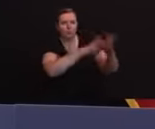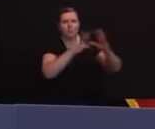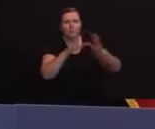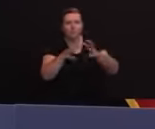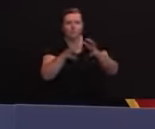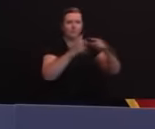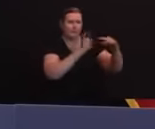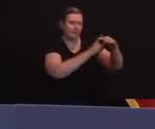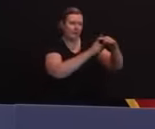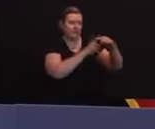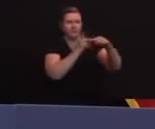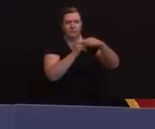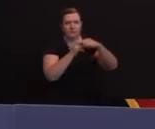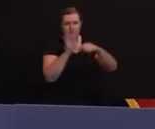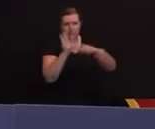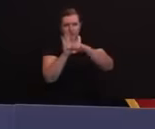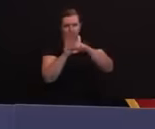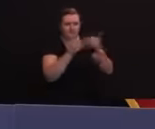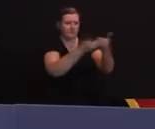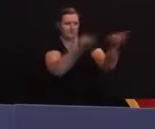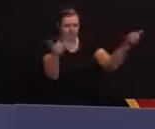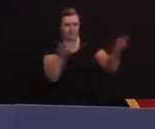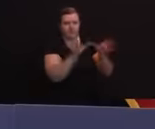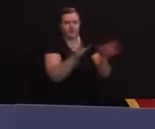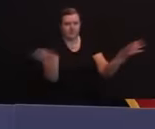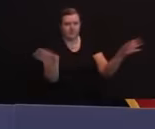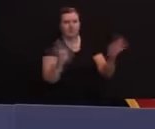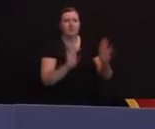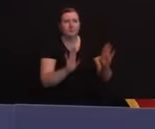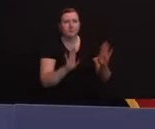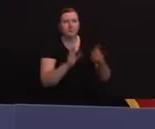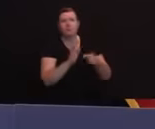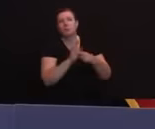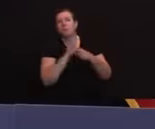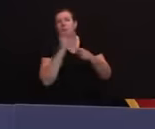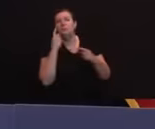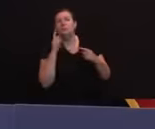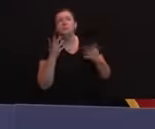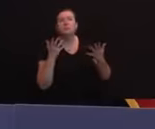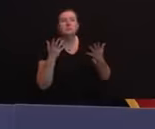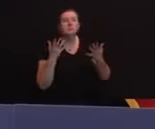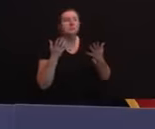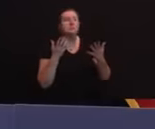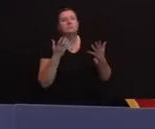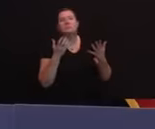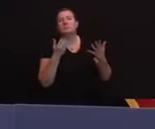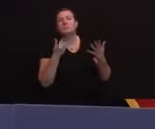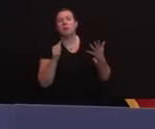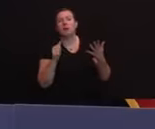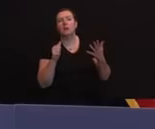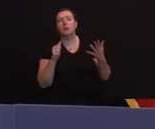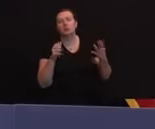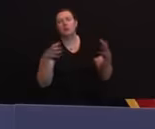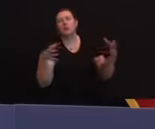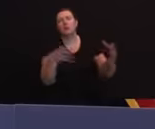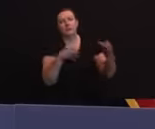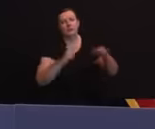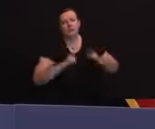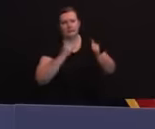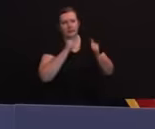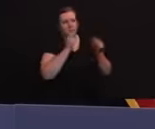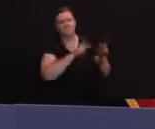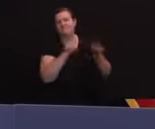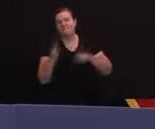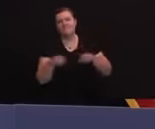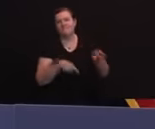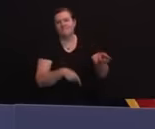appropriately. The requirements for any congregate living is the same, no